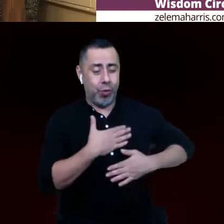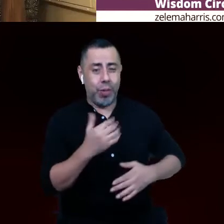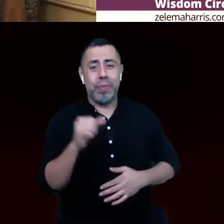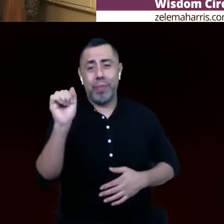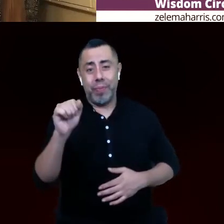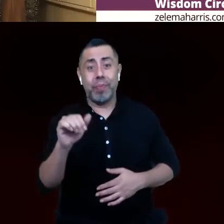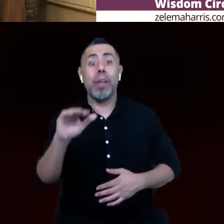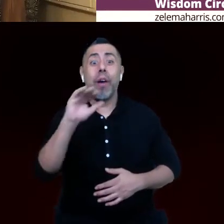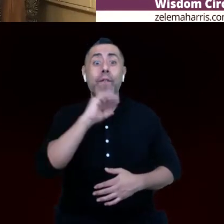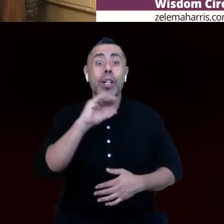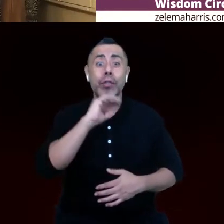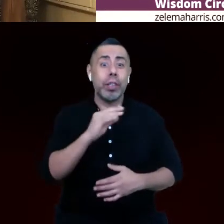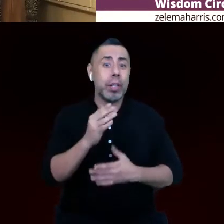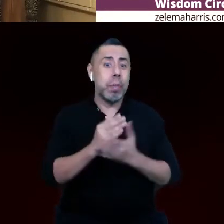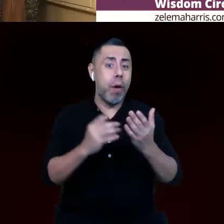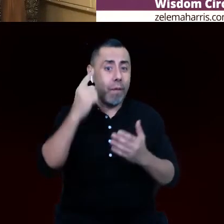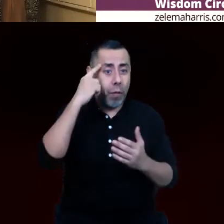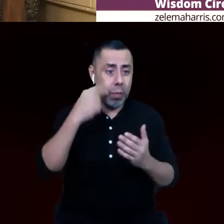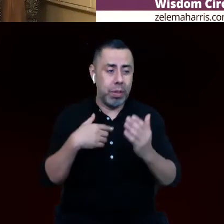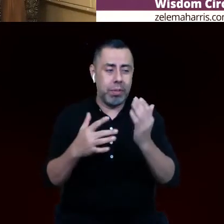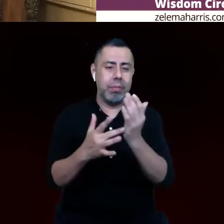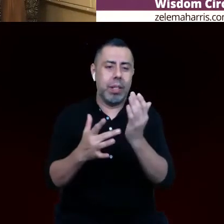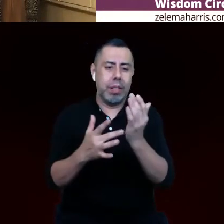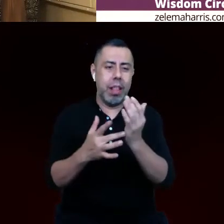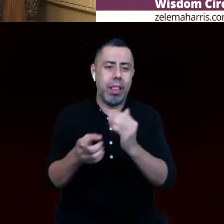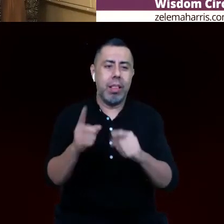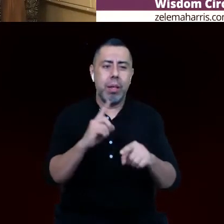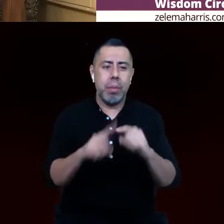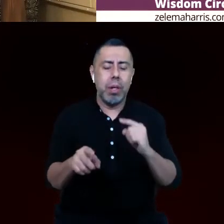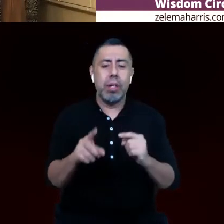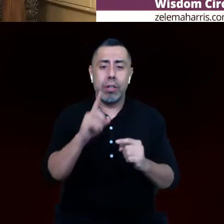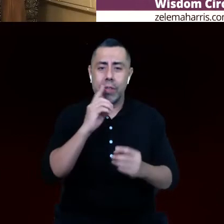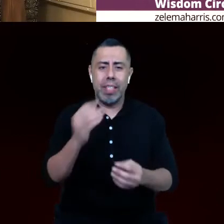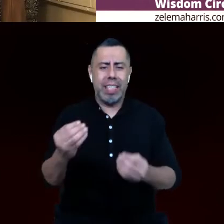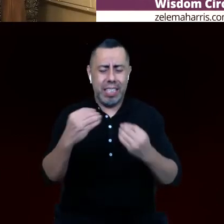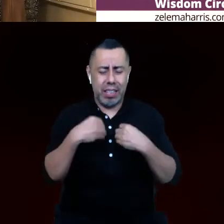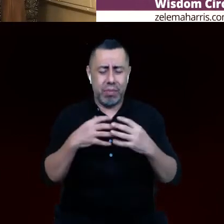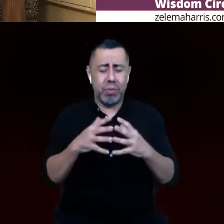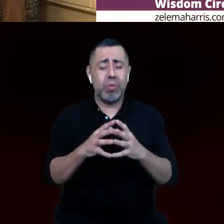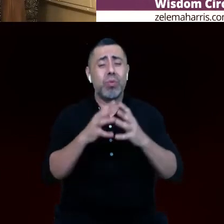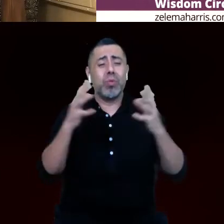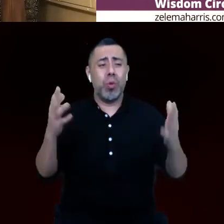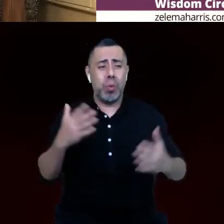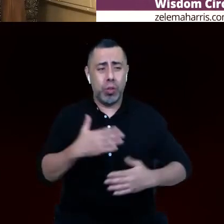me, but it brings such tremendous joy to